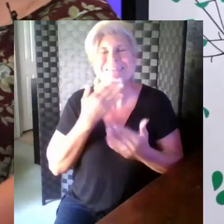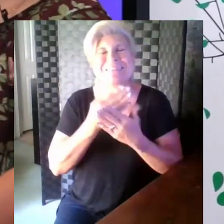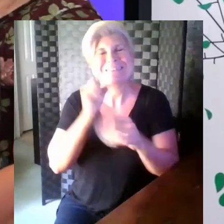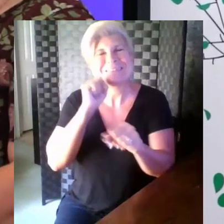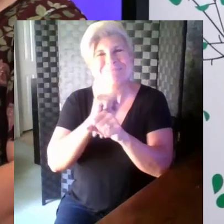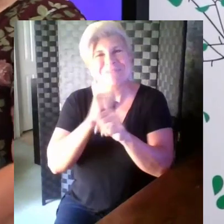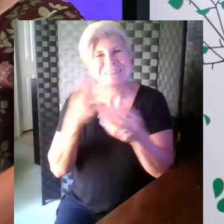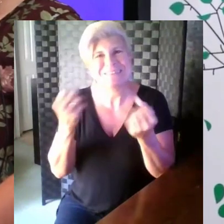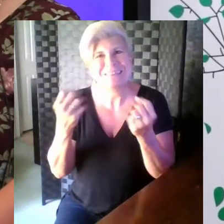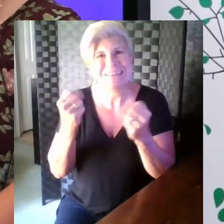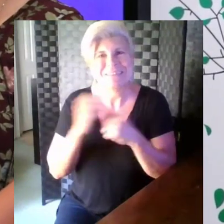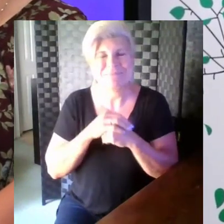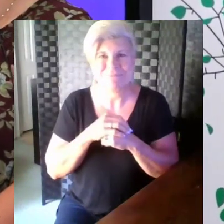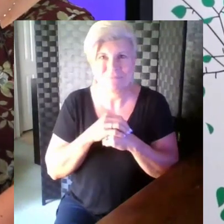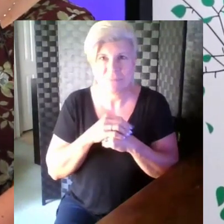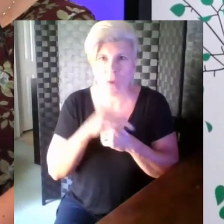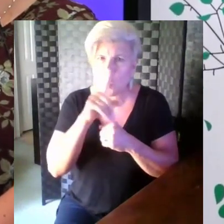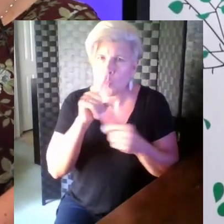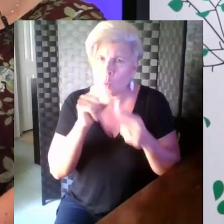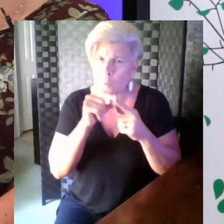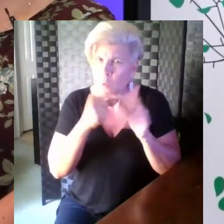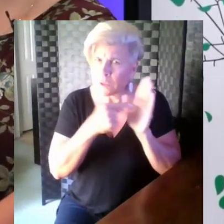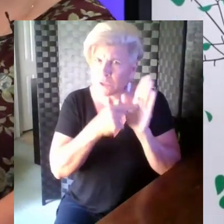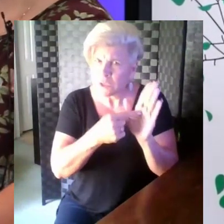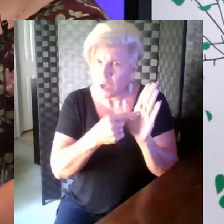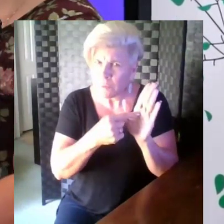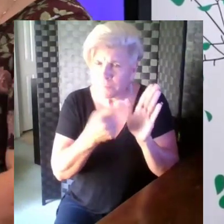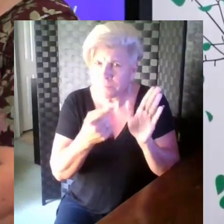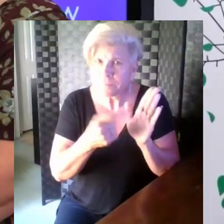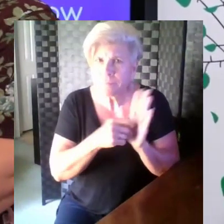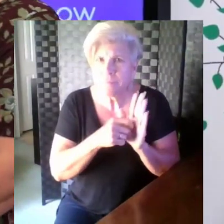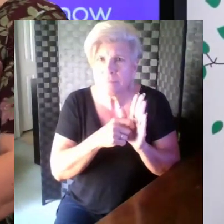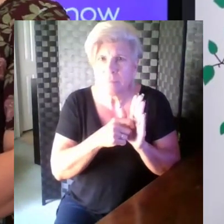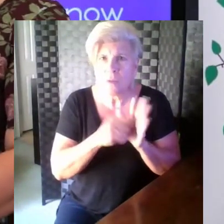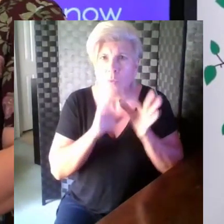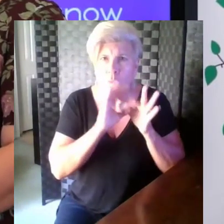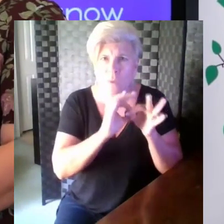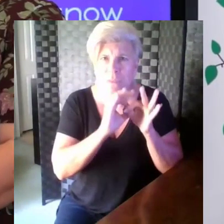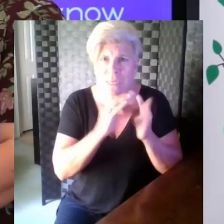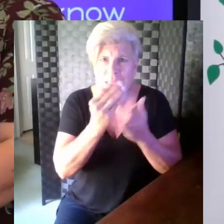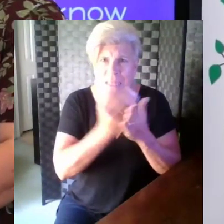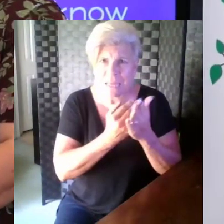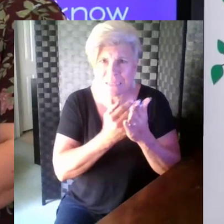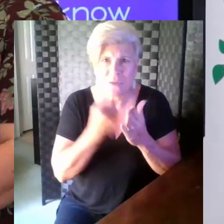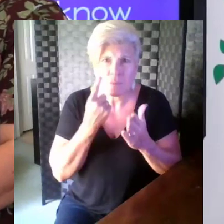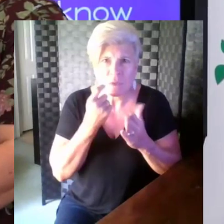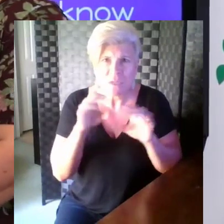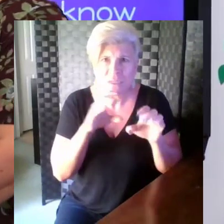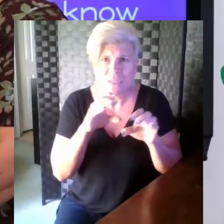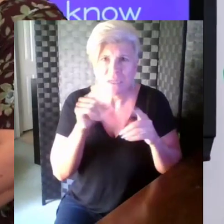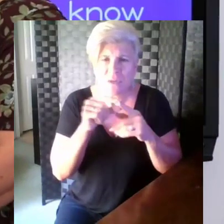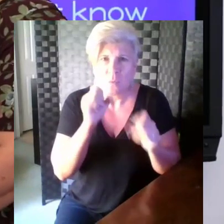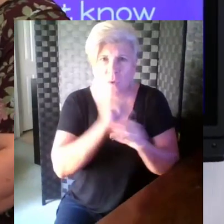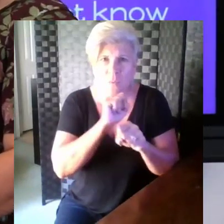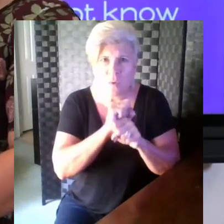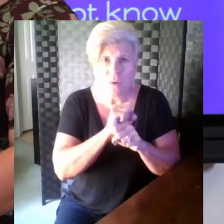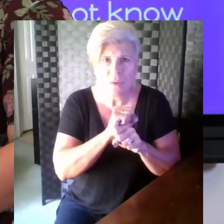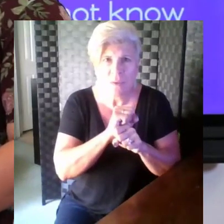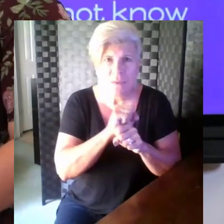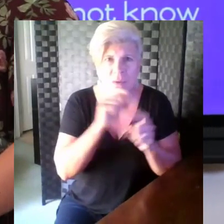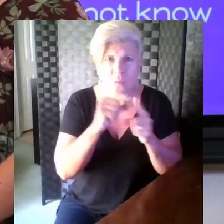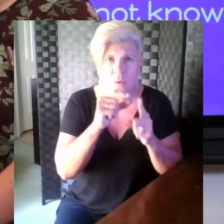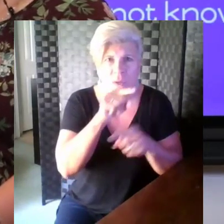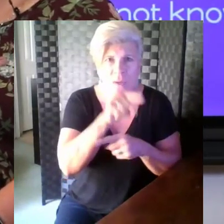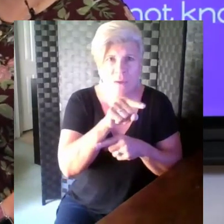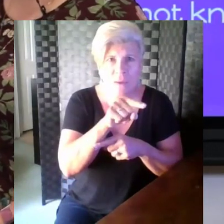work. One word that I want to point out to you in the fluency passage that relates to the lesson we just did in our word work is this